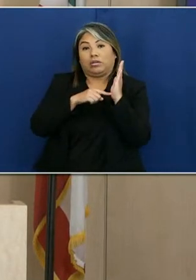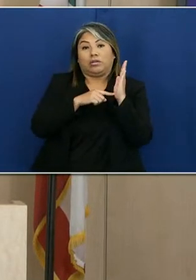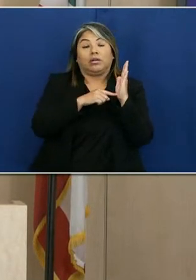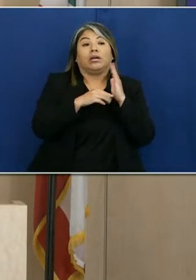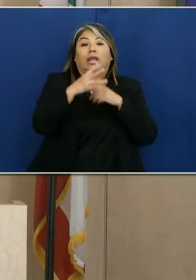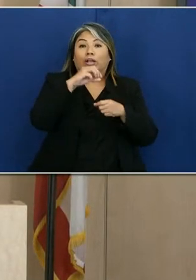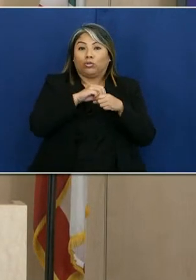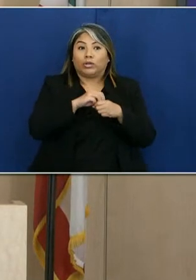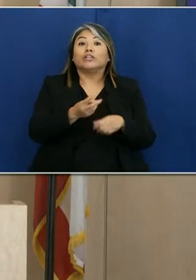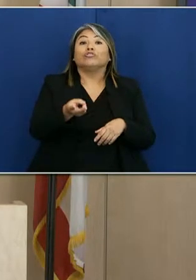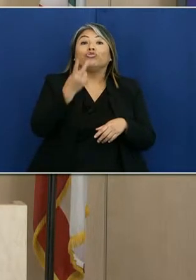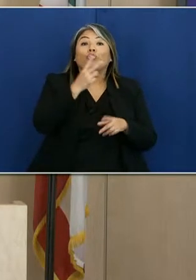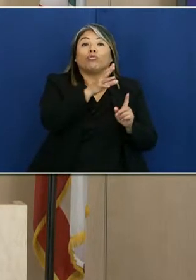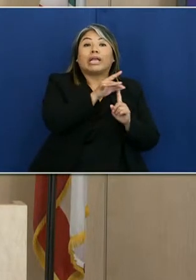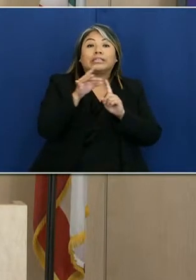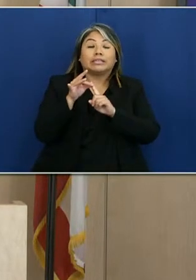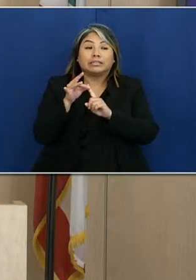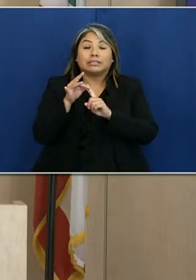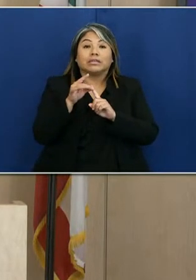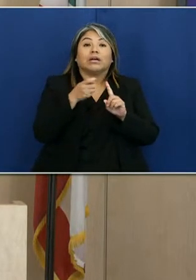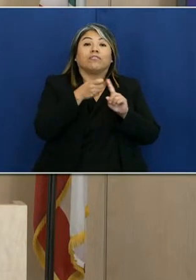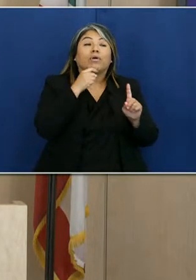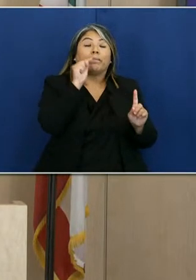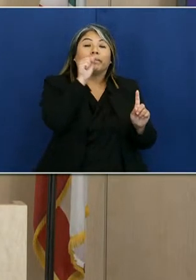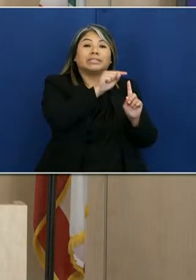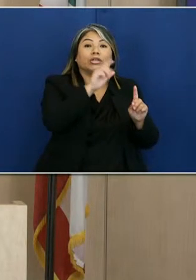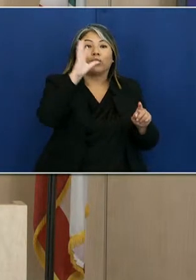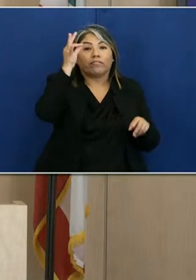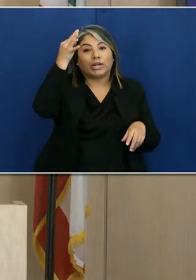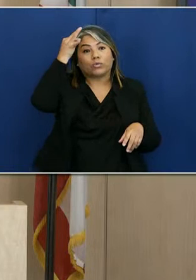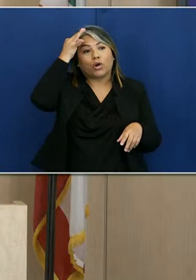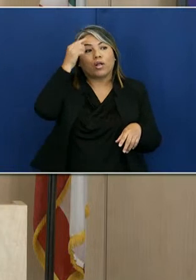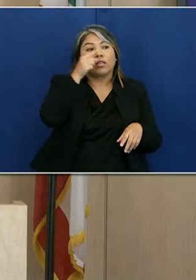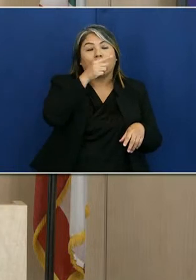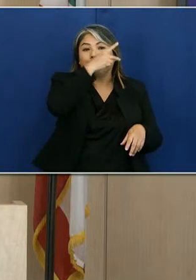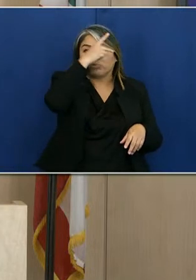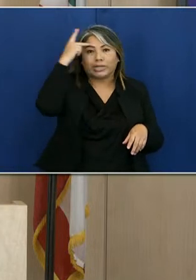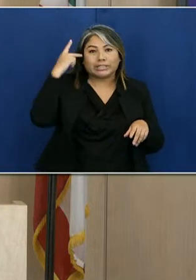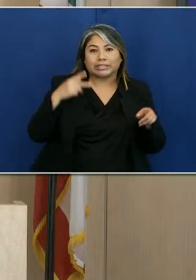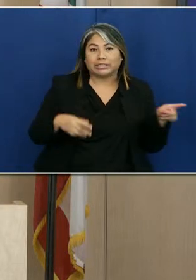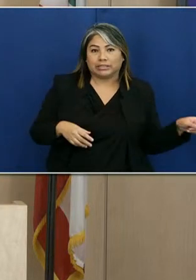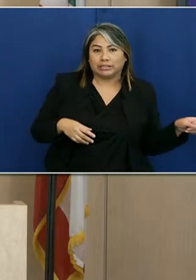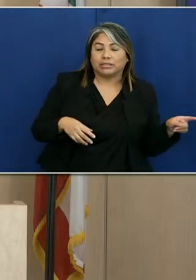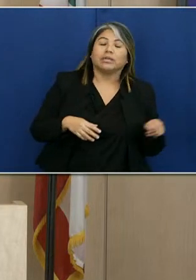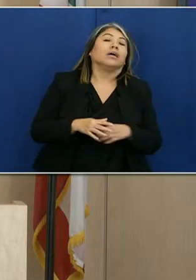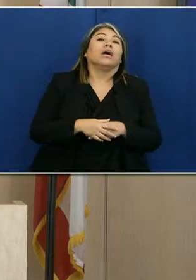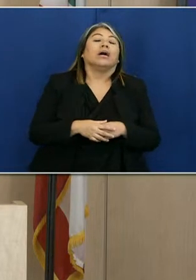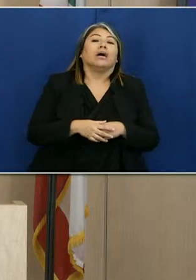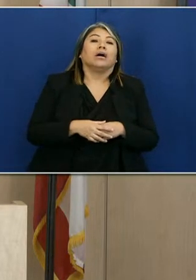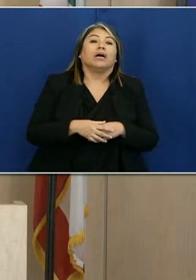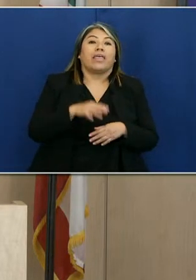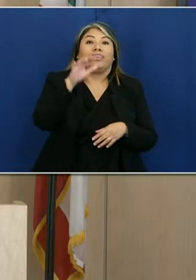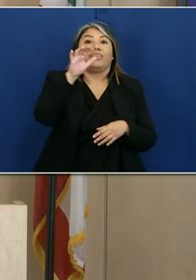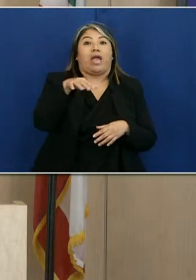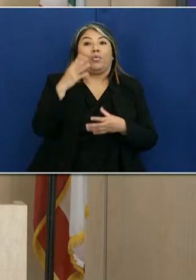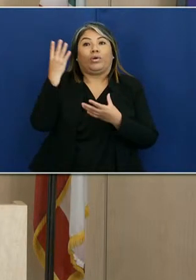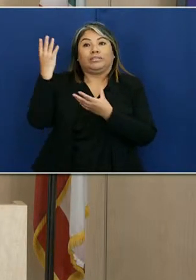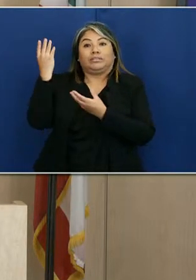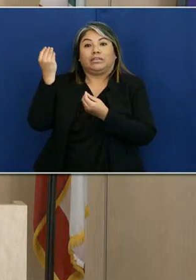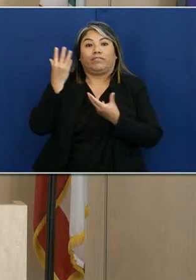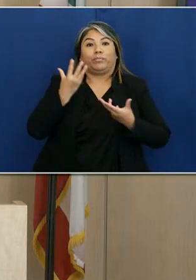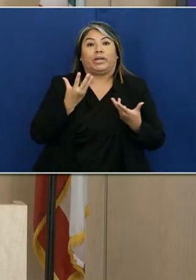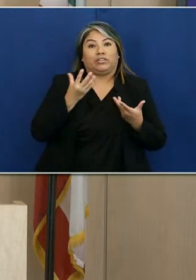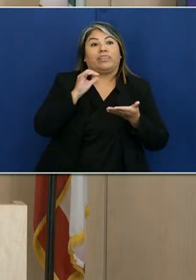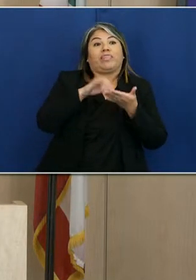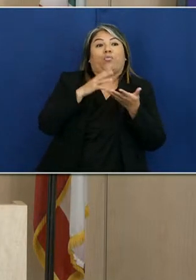2 cases from a particular federal prison. And that was the information